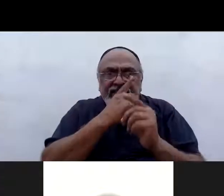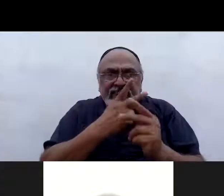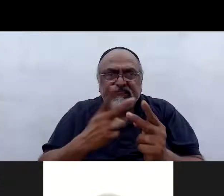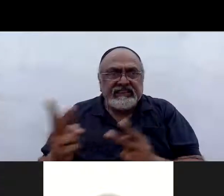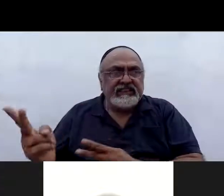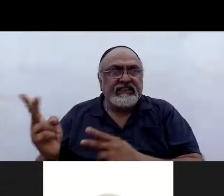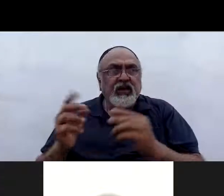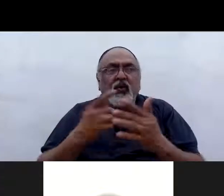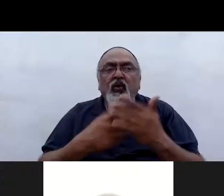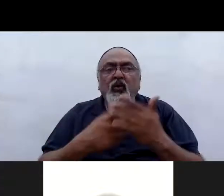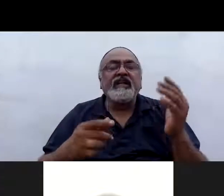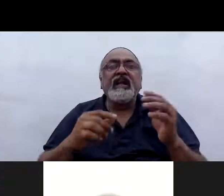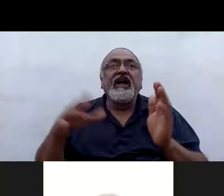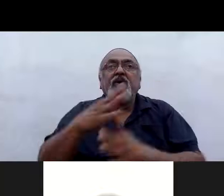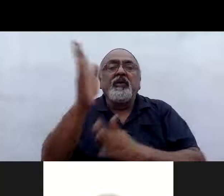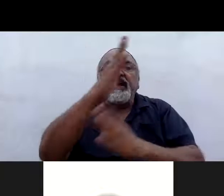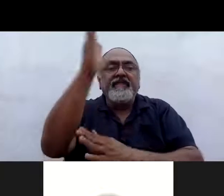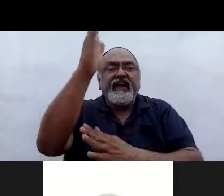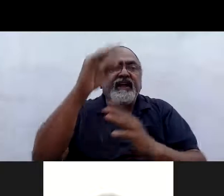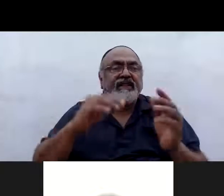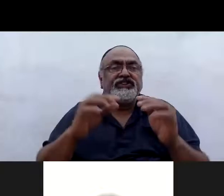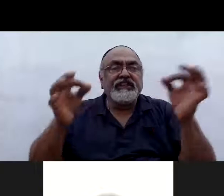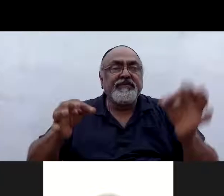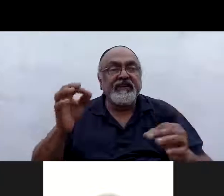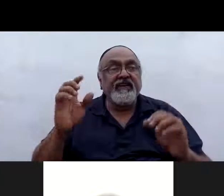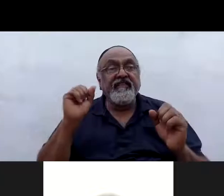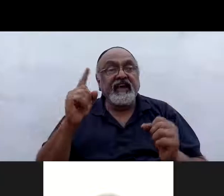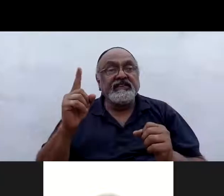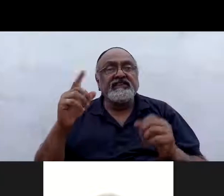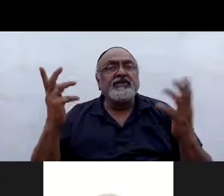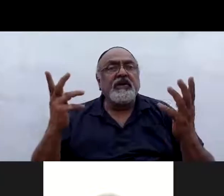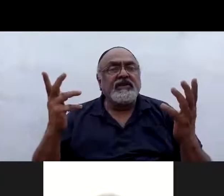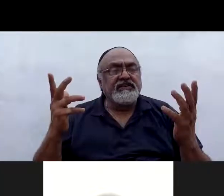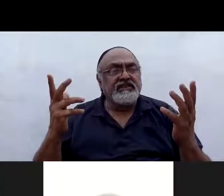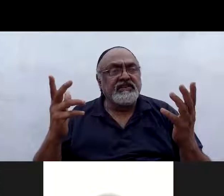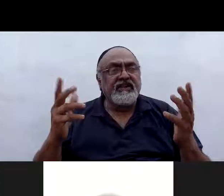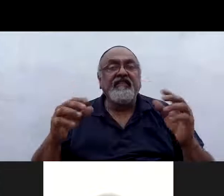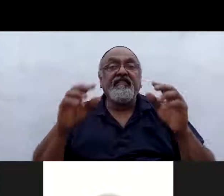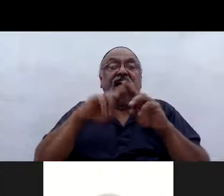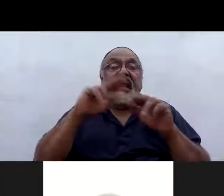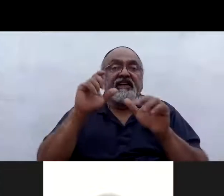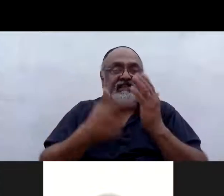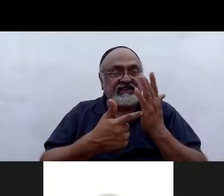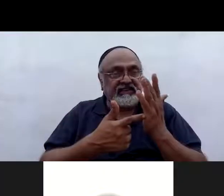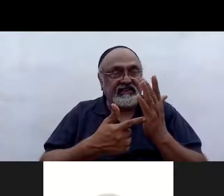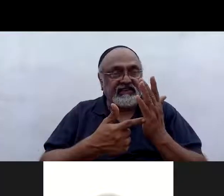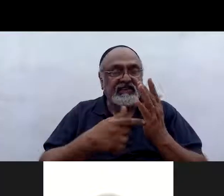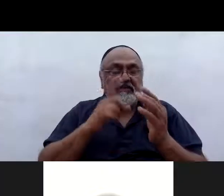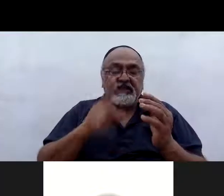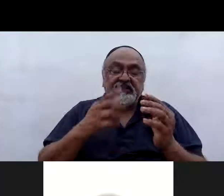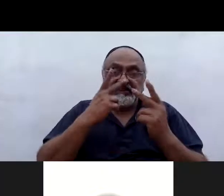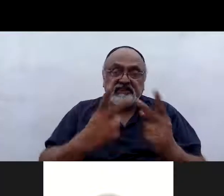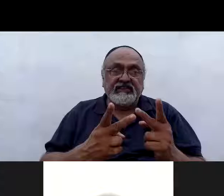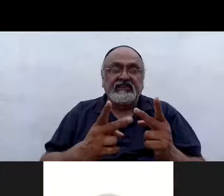to navigate through a judgment. First is usually the facts. We have to see for the facts